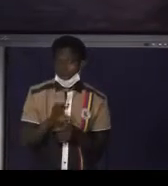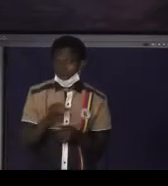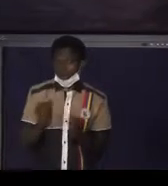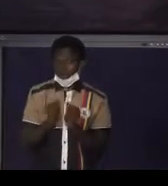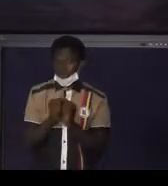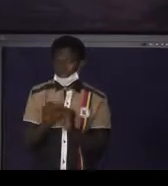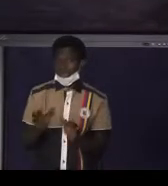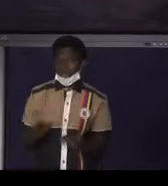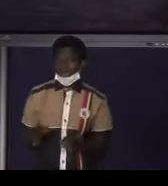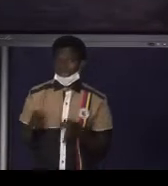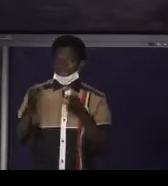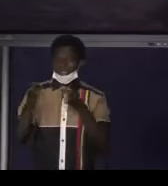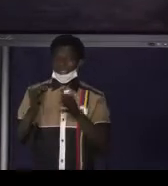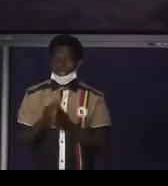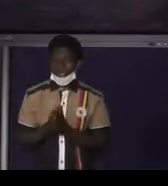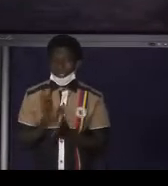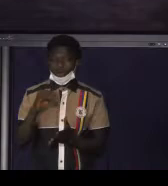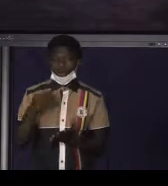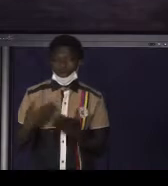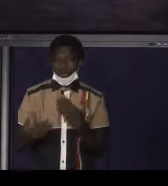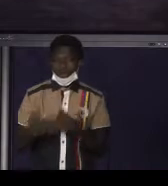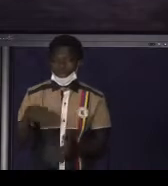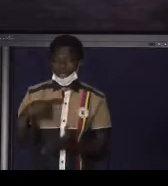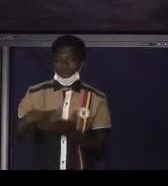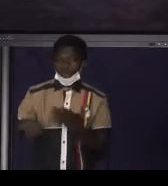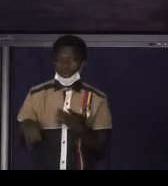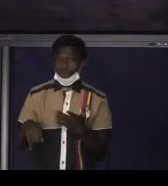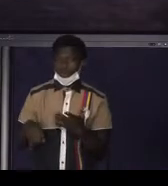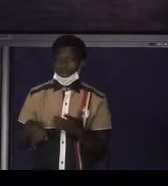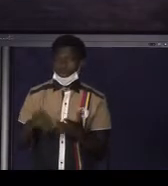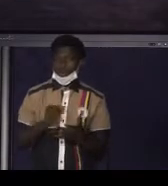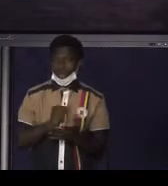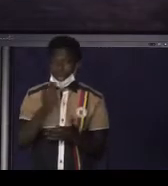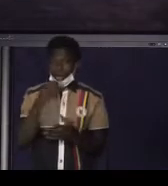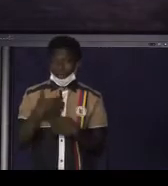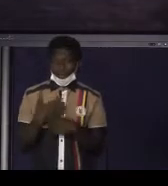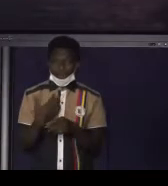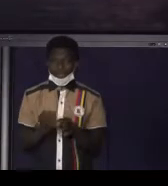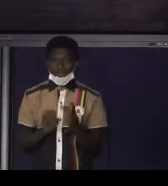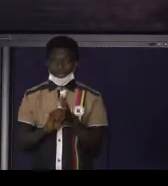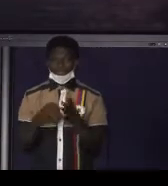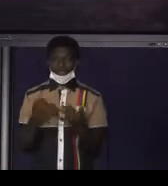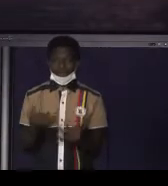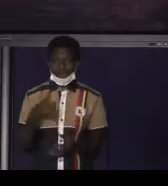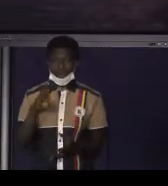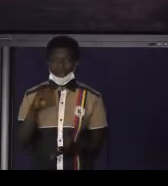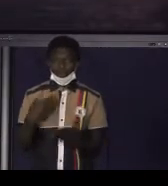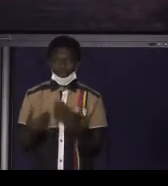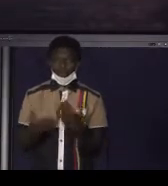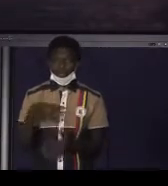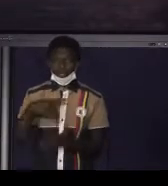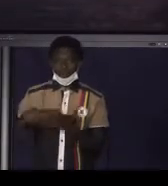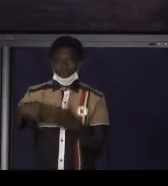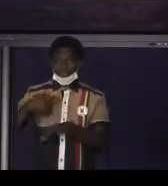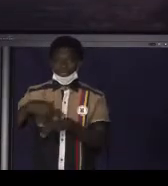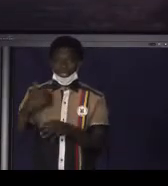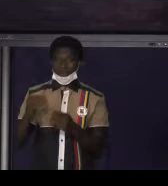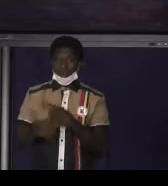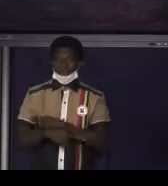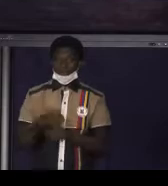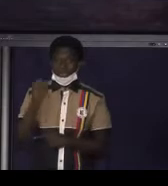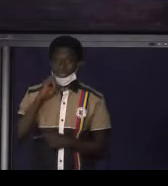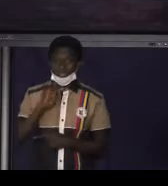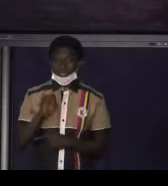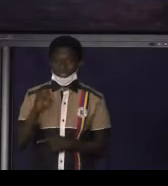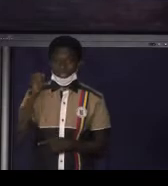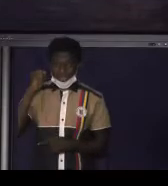obey the commands without a delay. No matter what, I am making an example now, no matter what time of day it